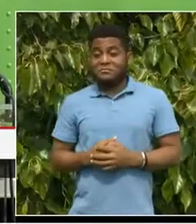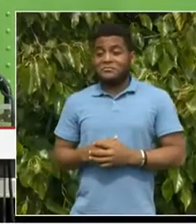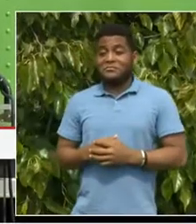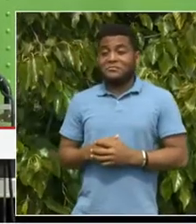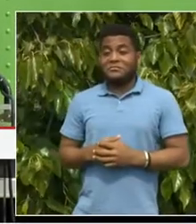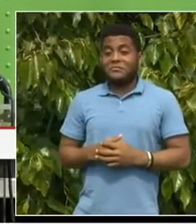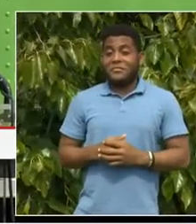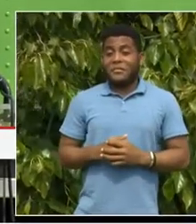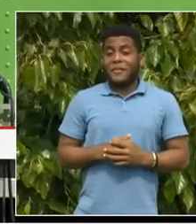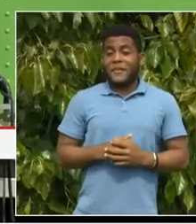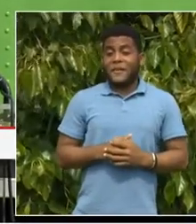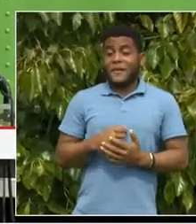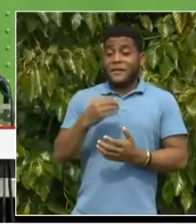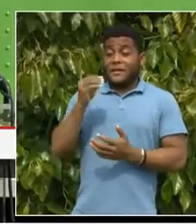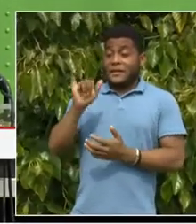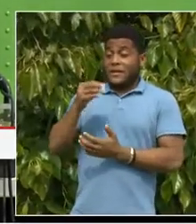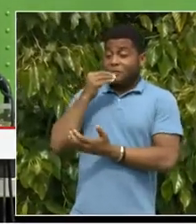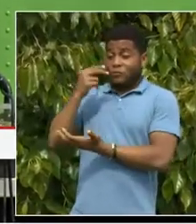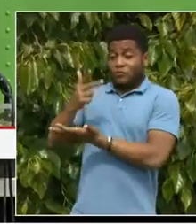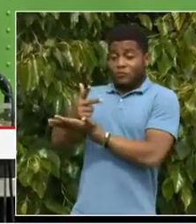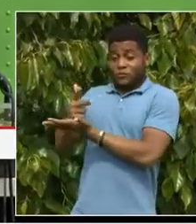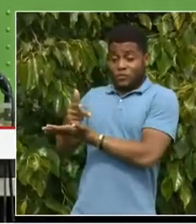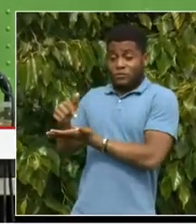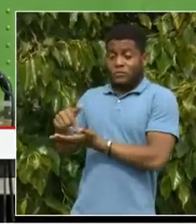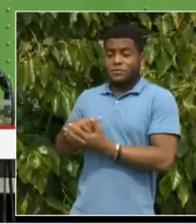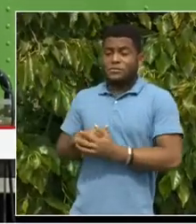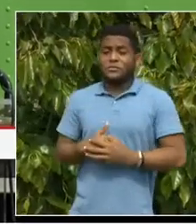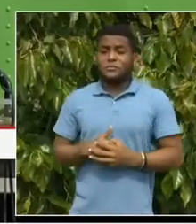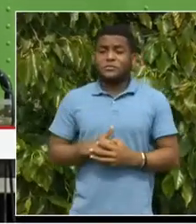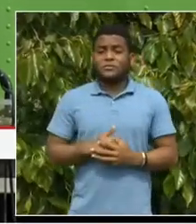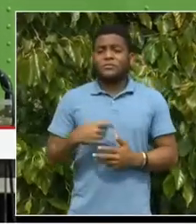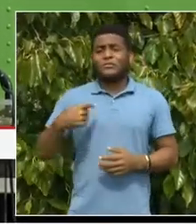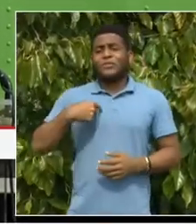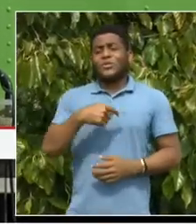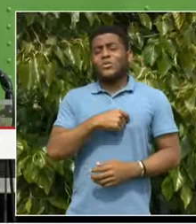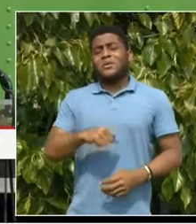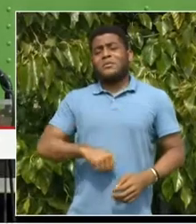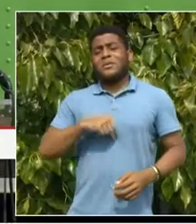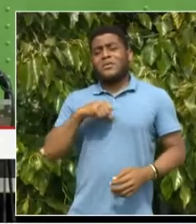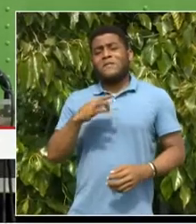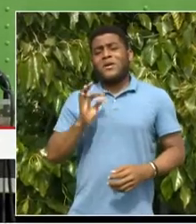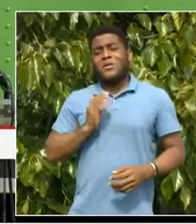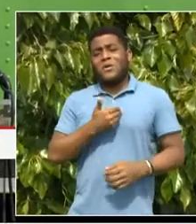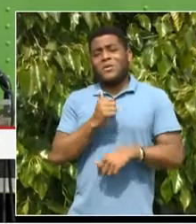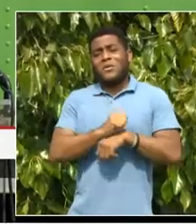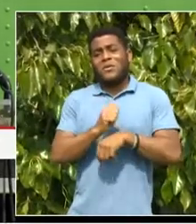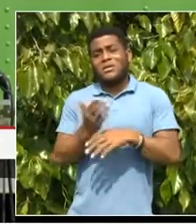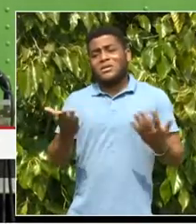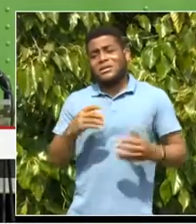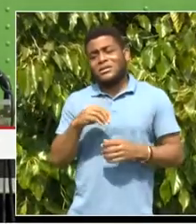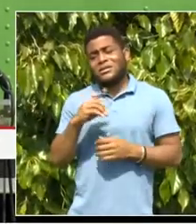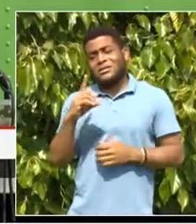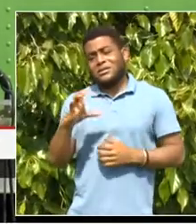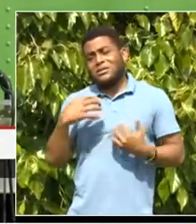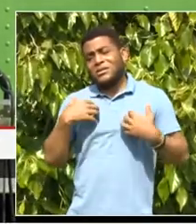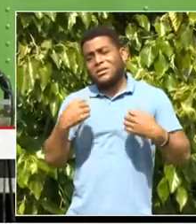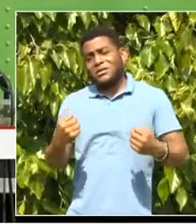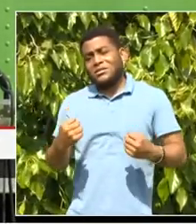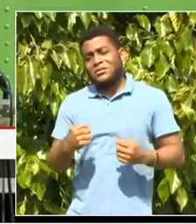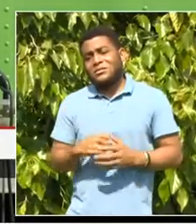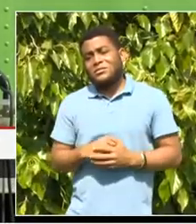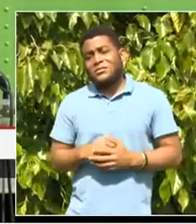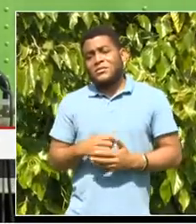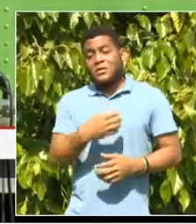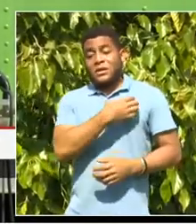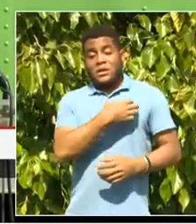we're extremely proud of all of the work that we do at DC Health. The mayor has also outlined a huge vision for food